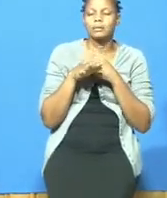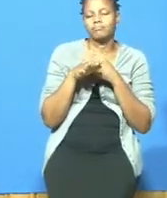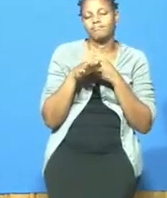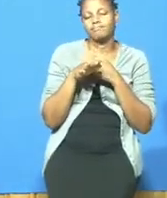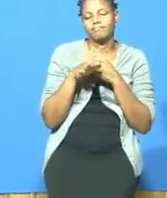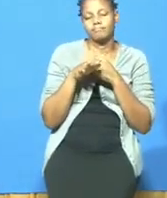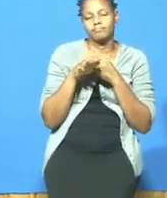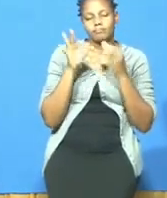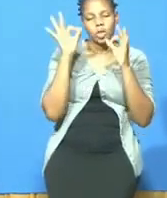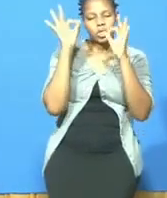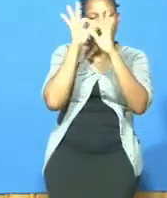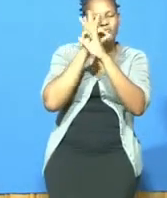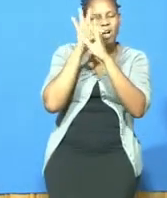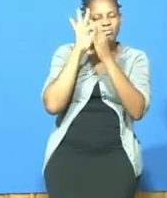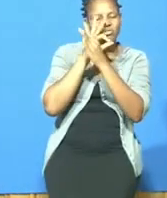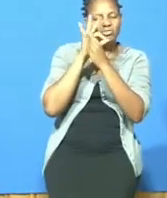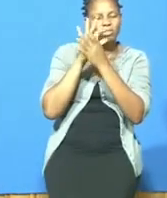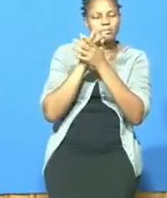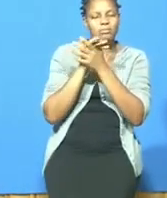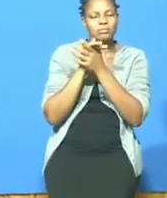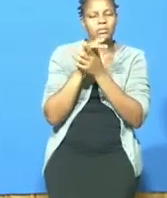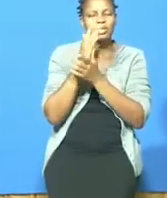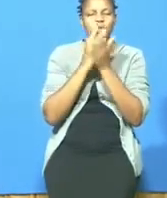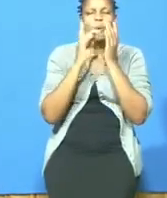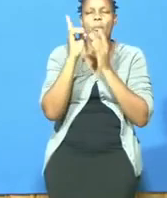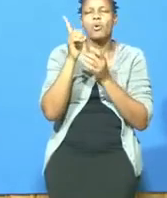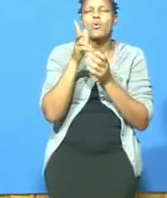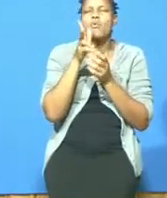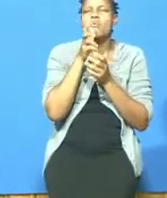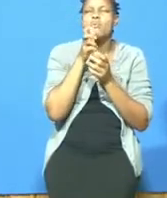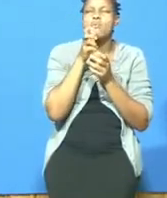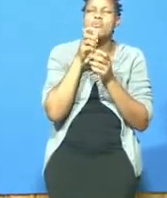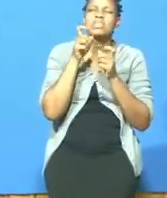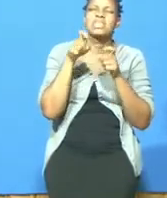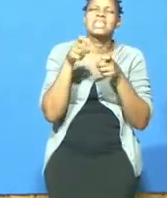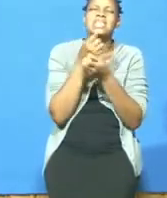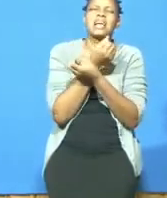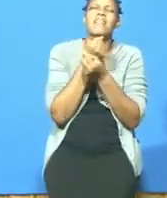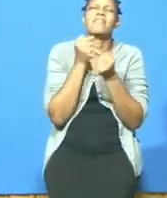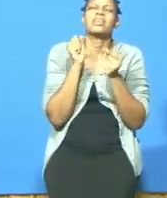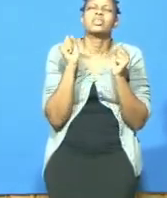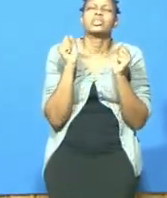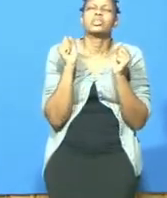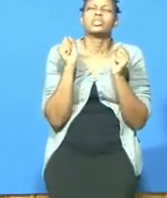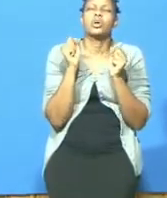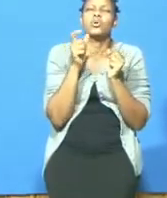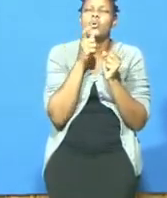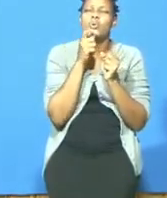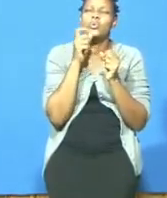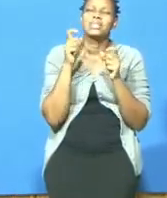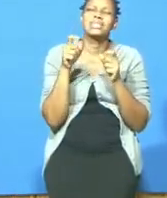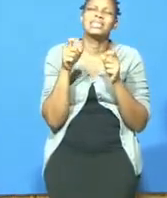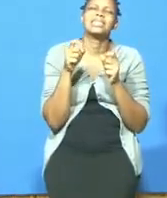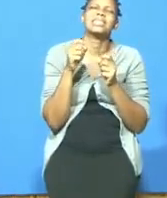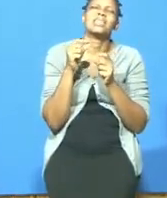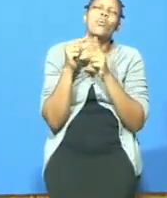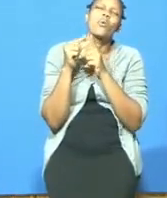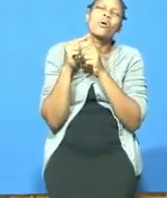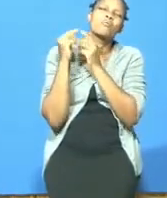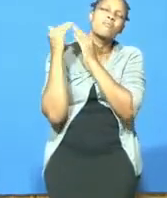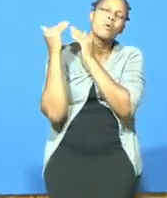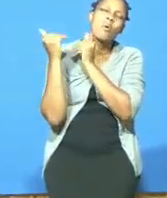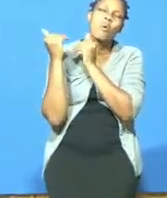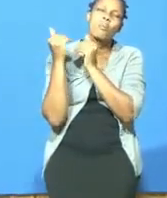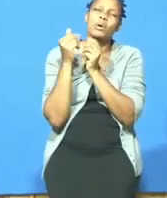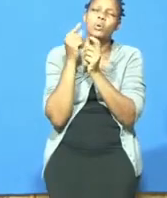Father, who is just crying out for salvation. Somebody, God, who just need a word of hope